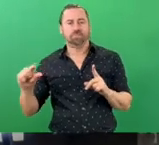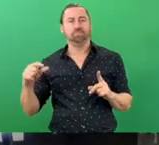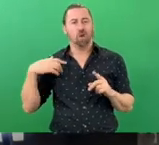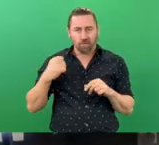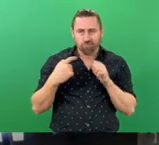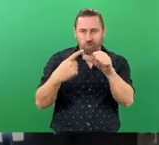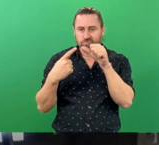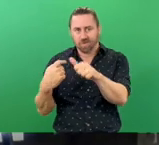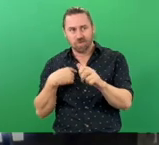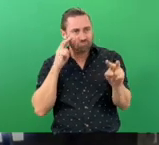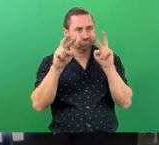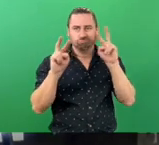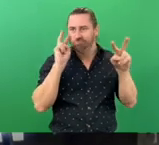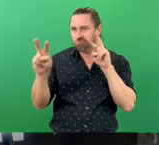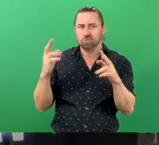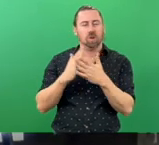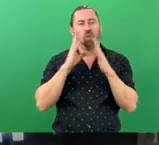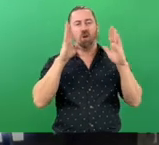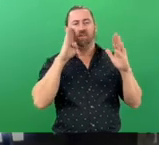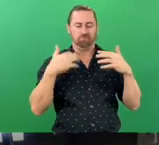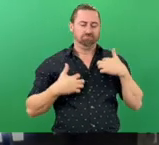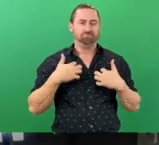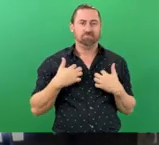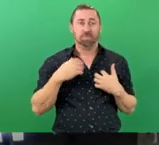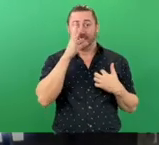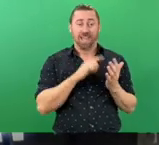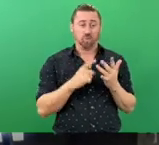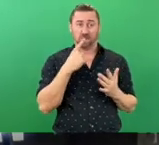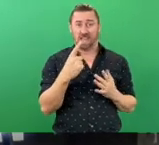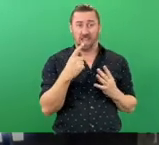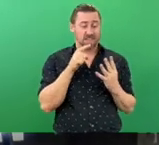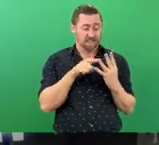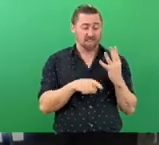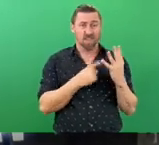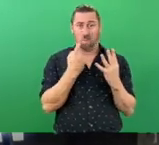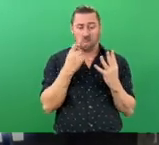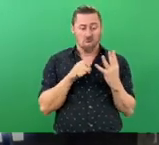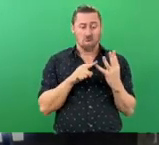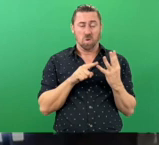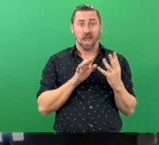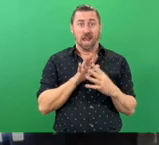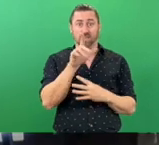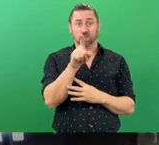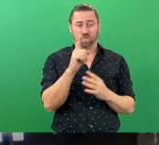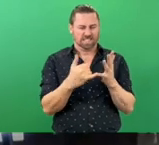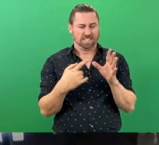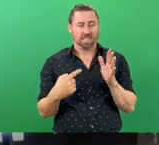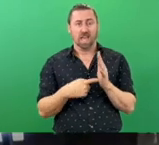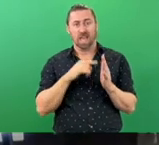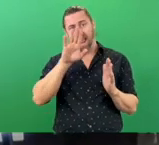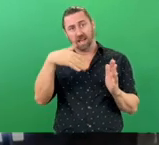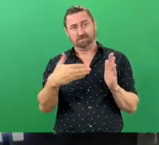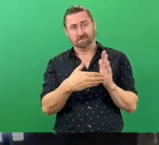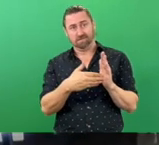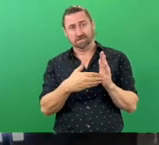stuff up that I've been able to see. It's really been wonderful, and I'm really sad to say we only have one more of these. Next week, next Saturday